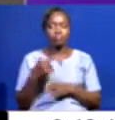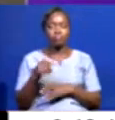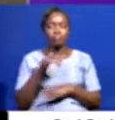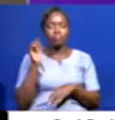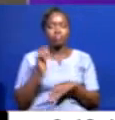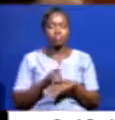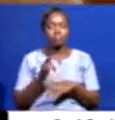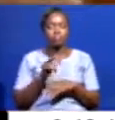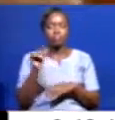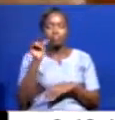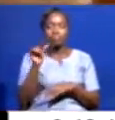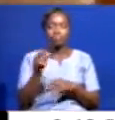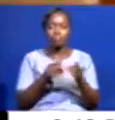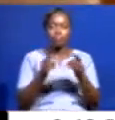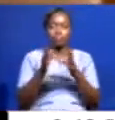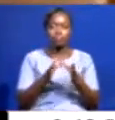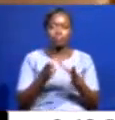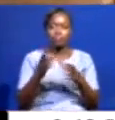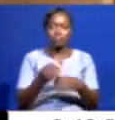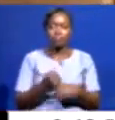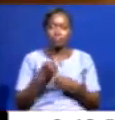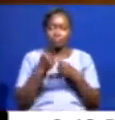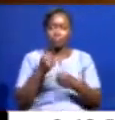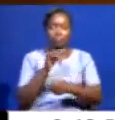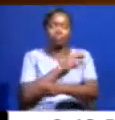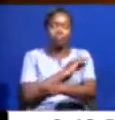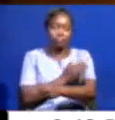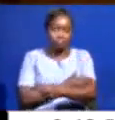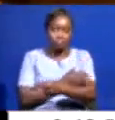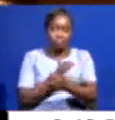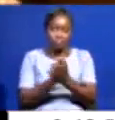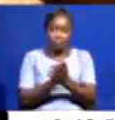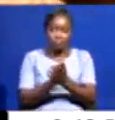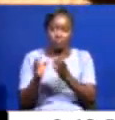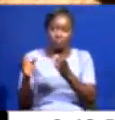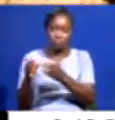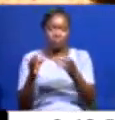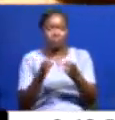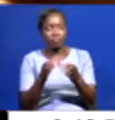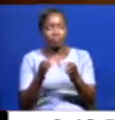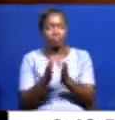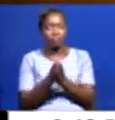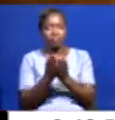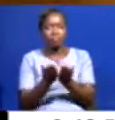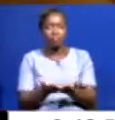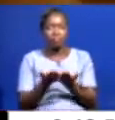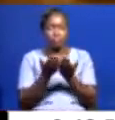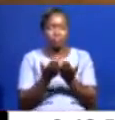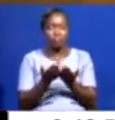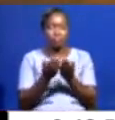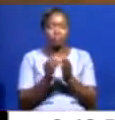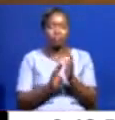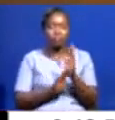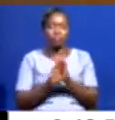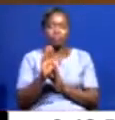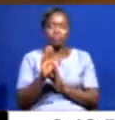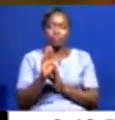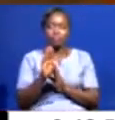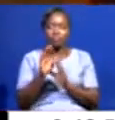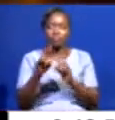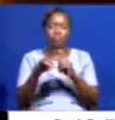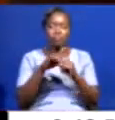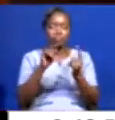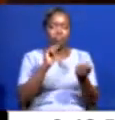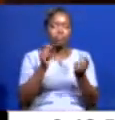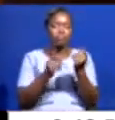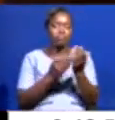Director George Onyango says strengthening the capacities of local organizations and fostering sustainable development will create positive change